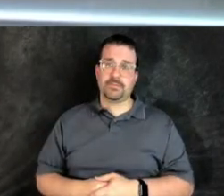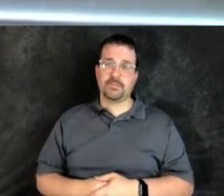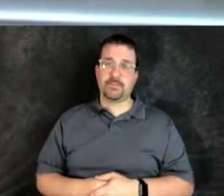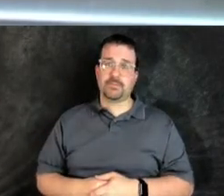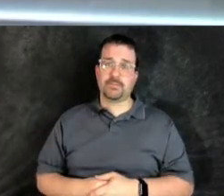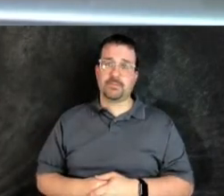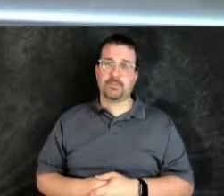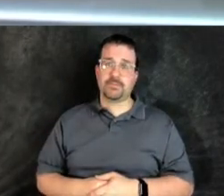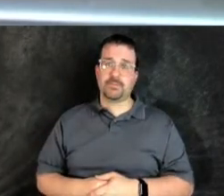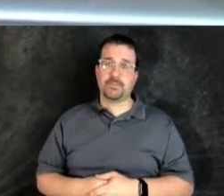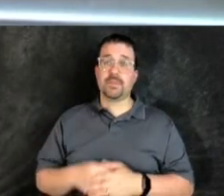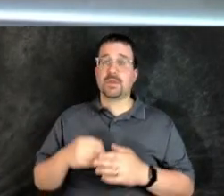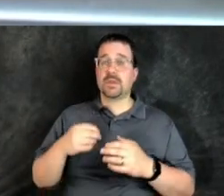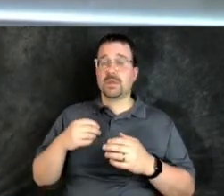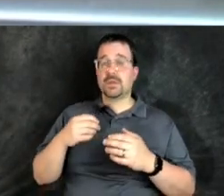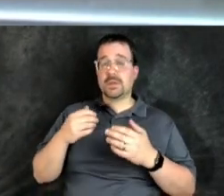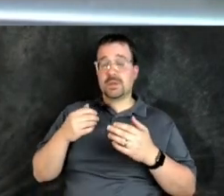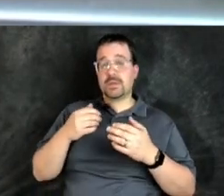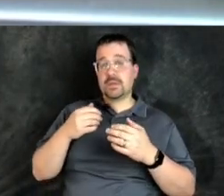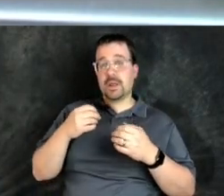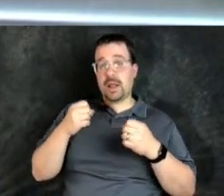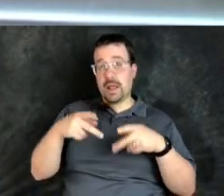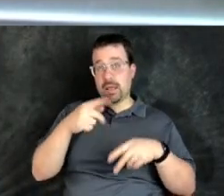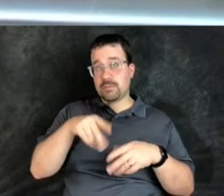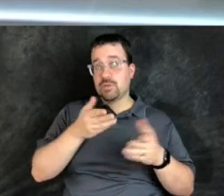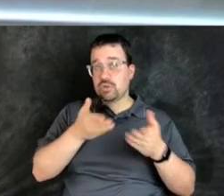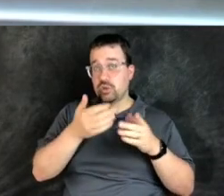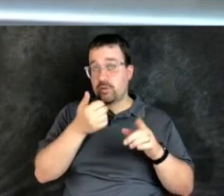serve others and not themselves.